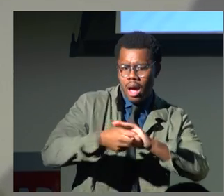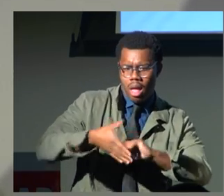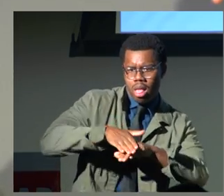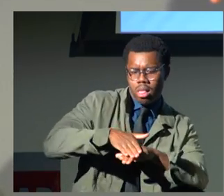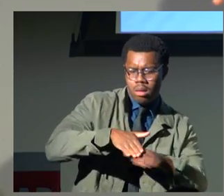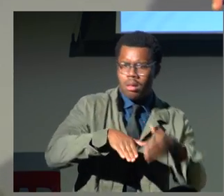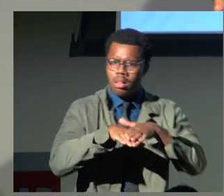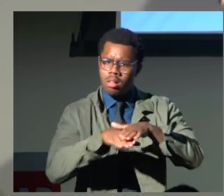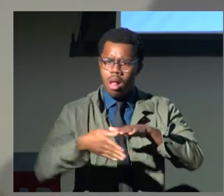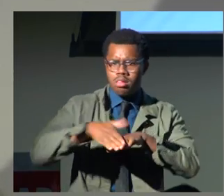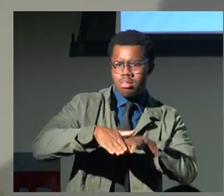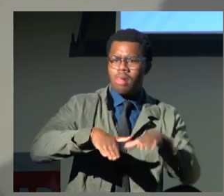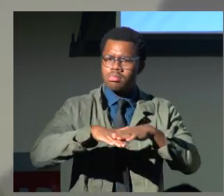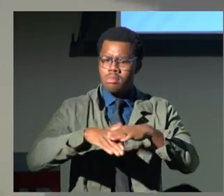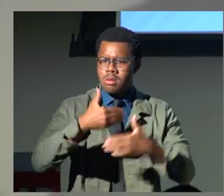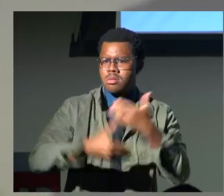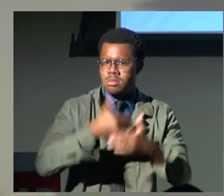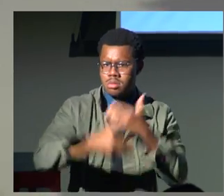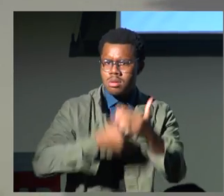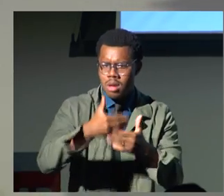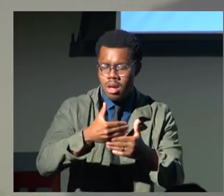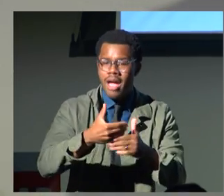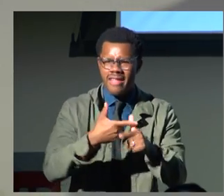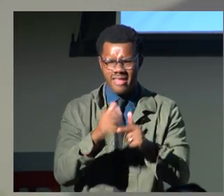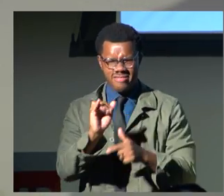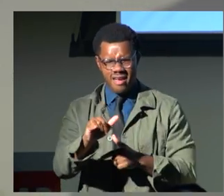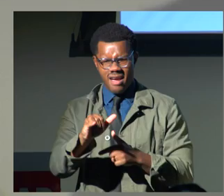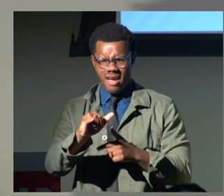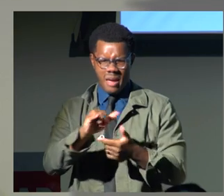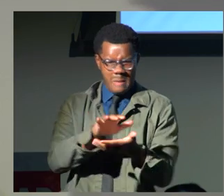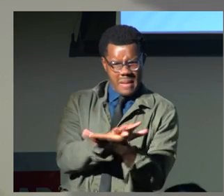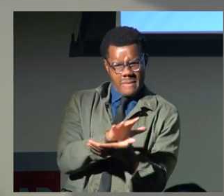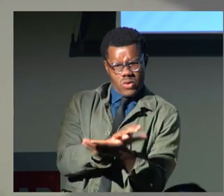on, and then I removed the construction paper